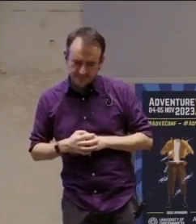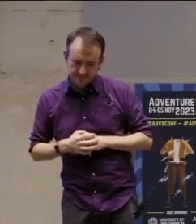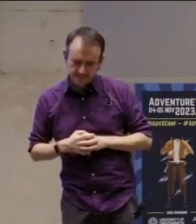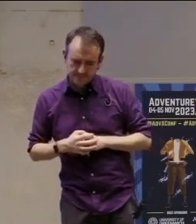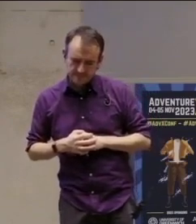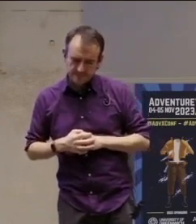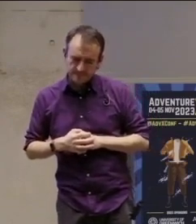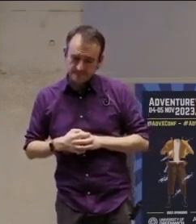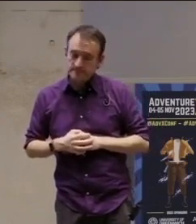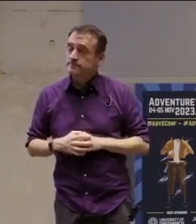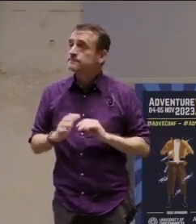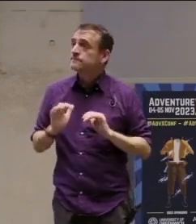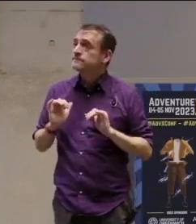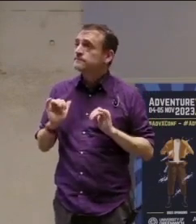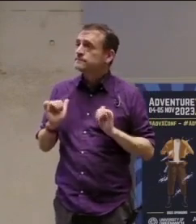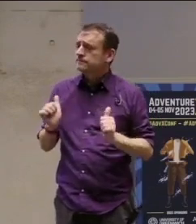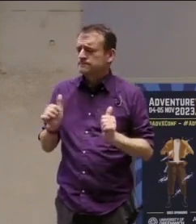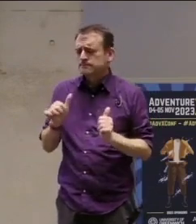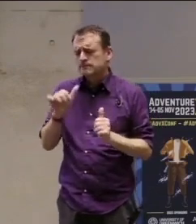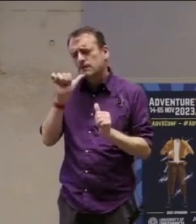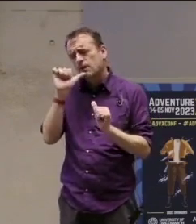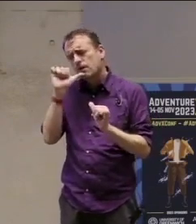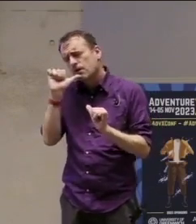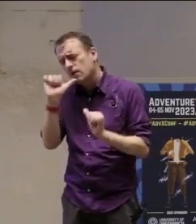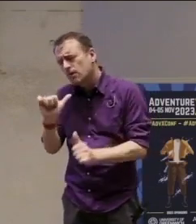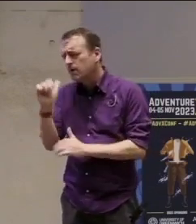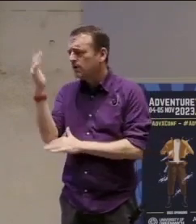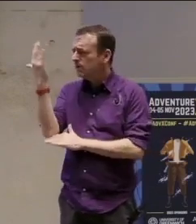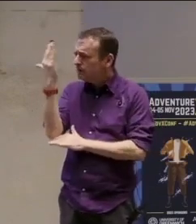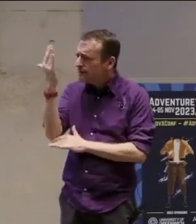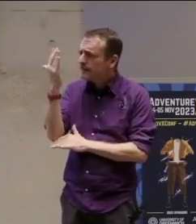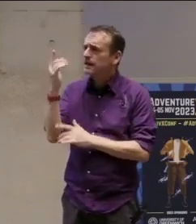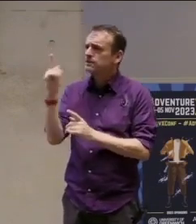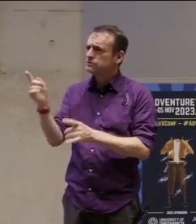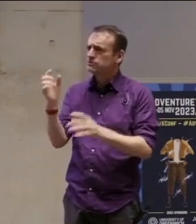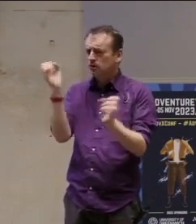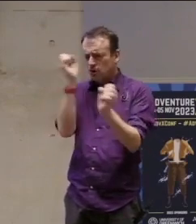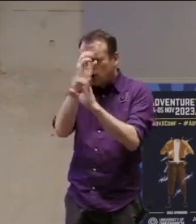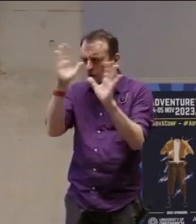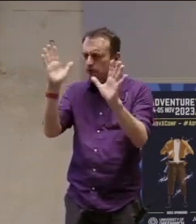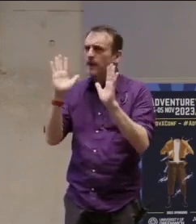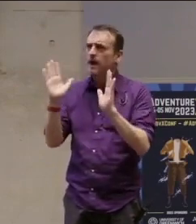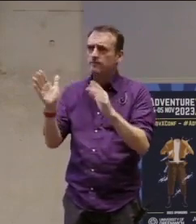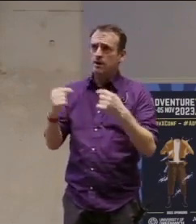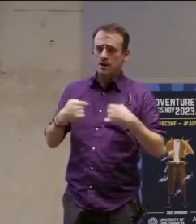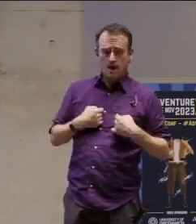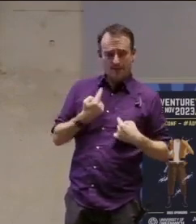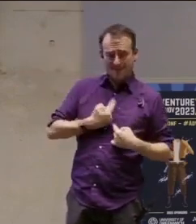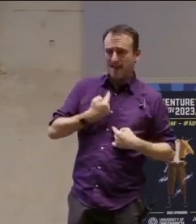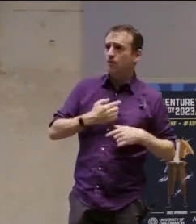Hi, I really love the talk. I really love this game. I think it's sick. As a